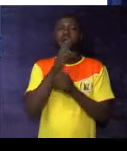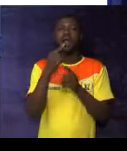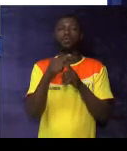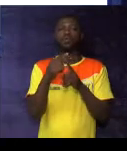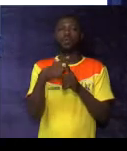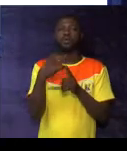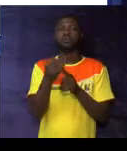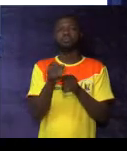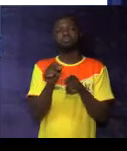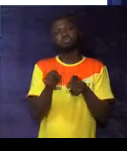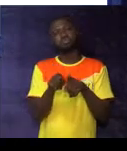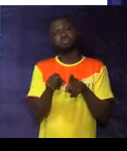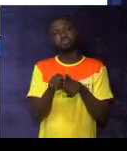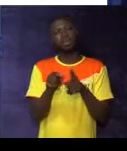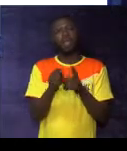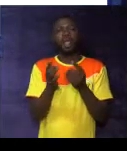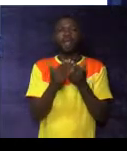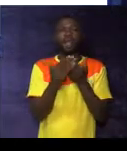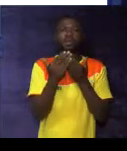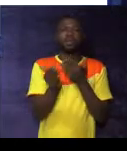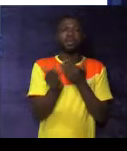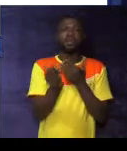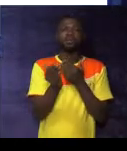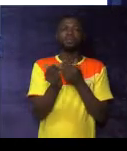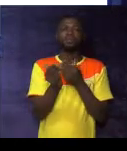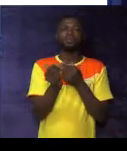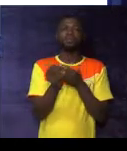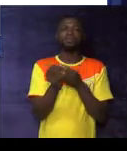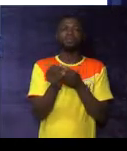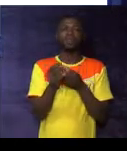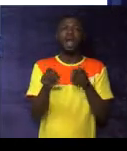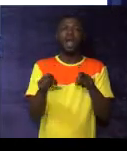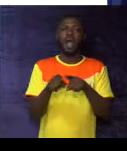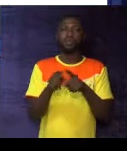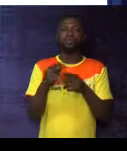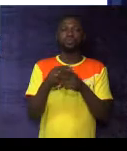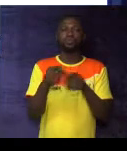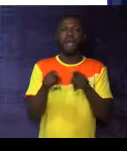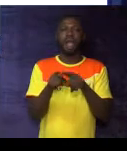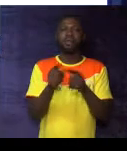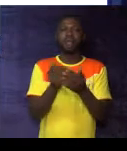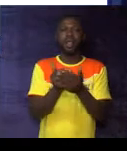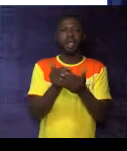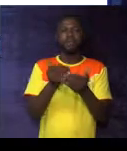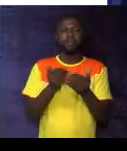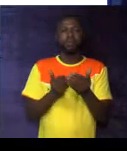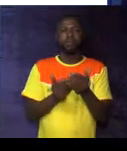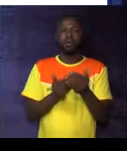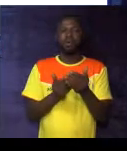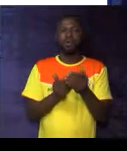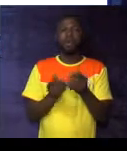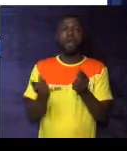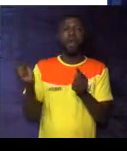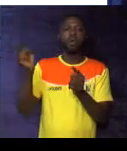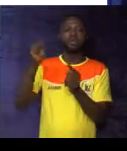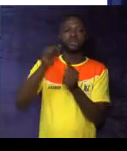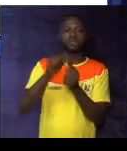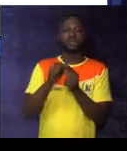which are words such as after, as soon as,